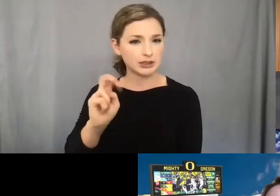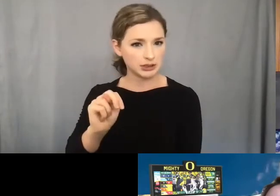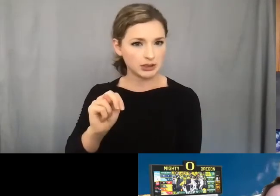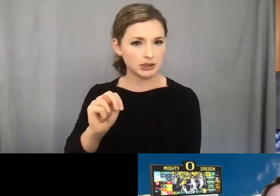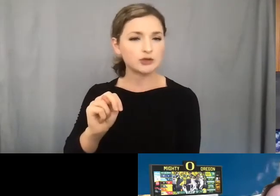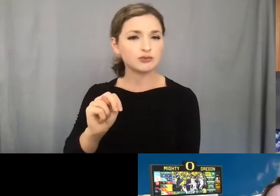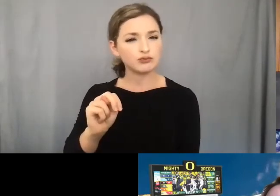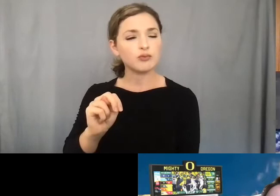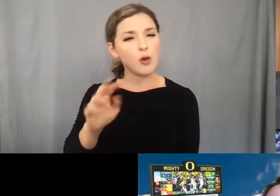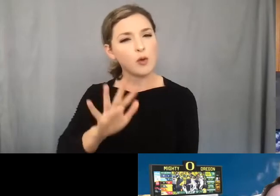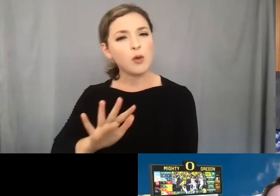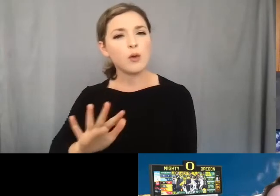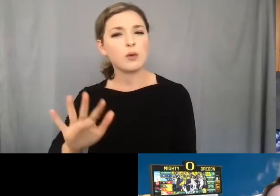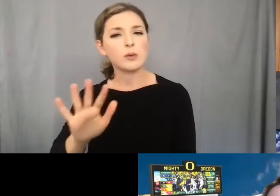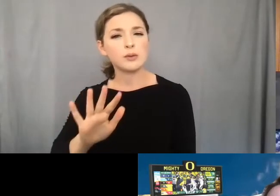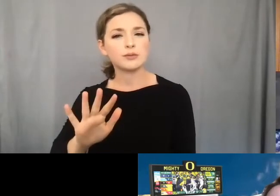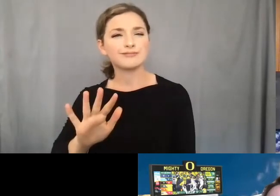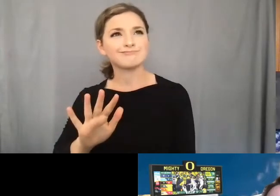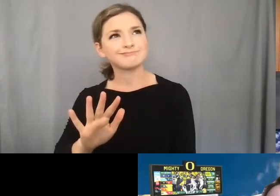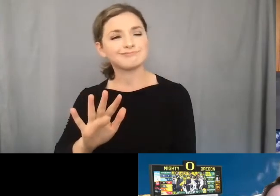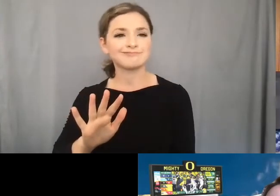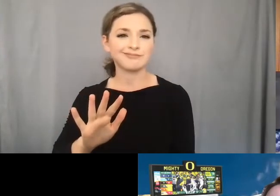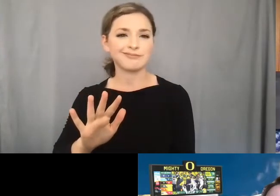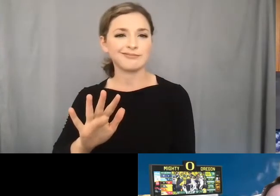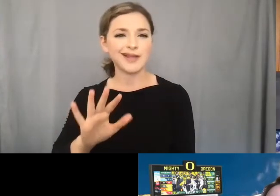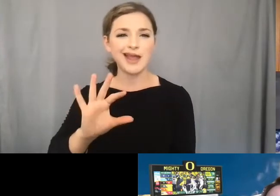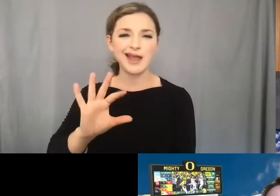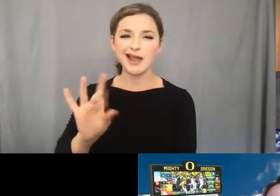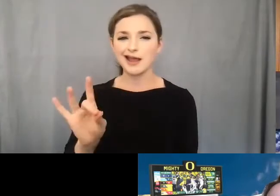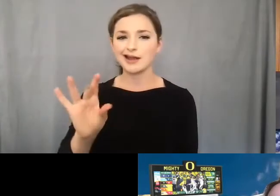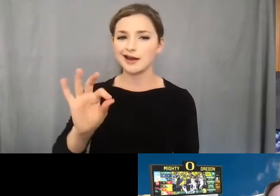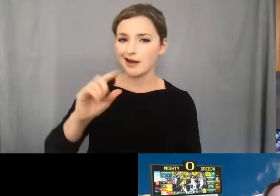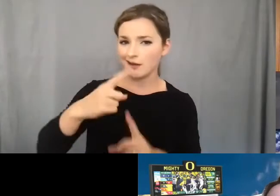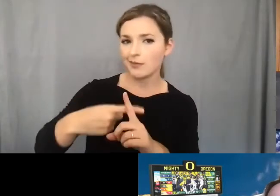year. So it took about, what is that, I guess, 8 or 9 months.